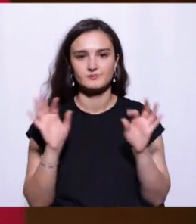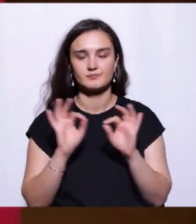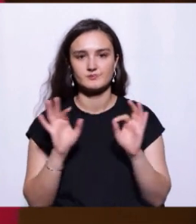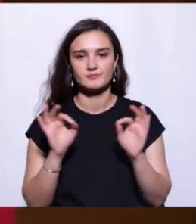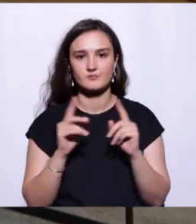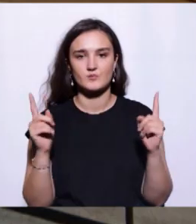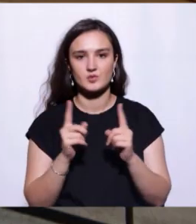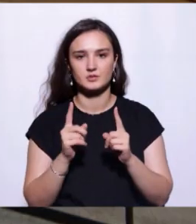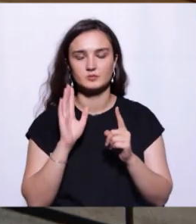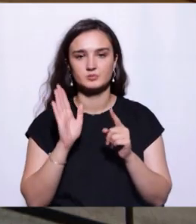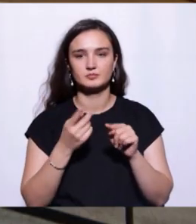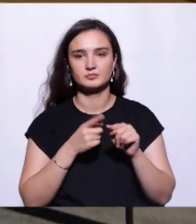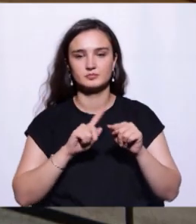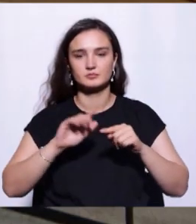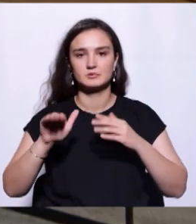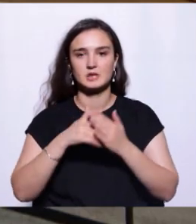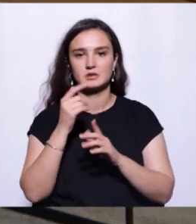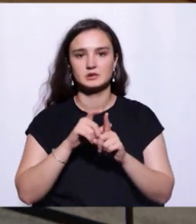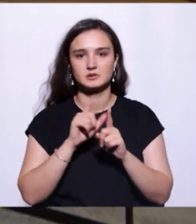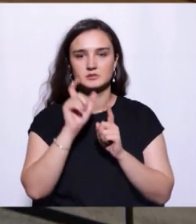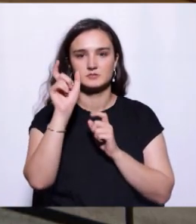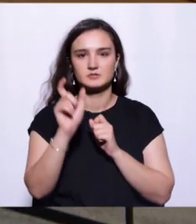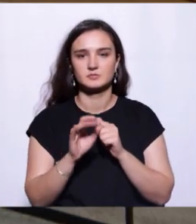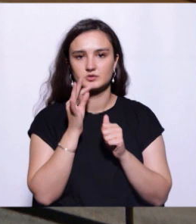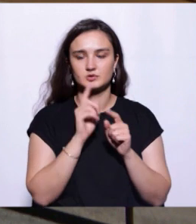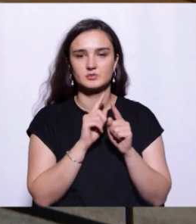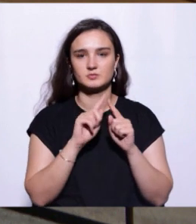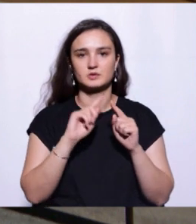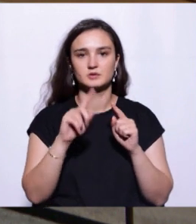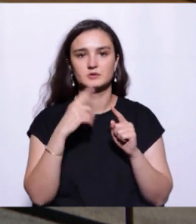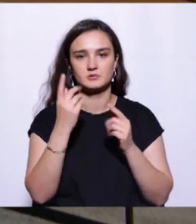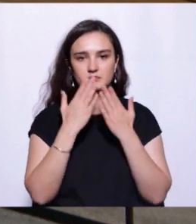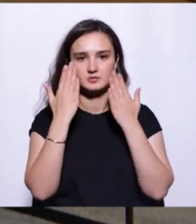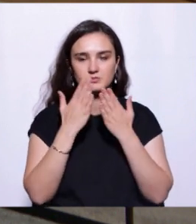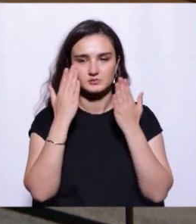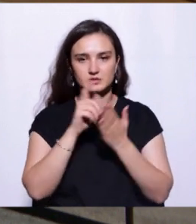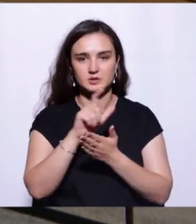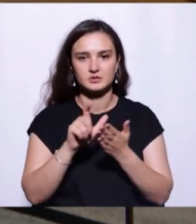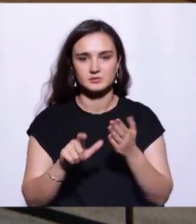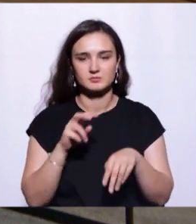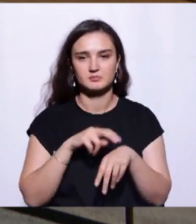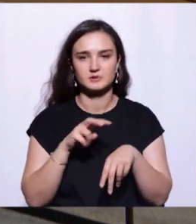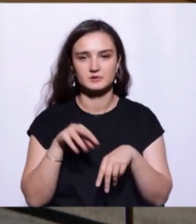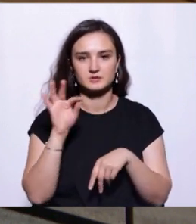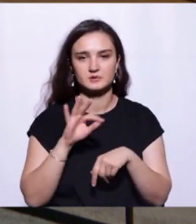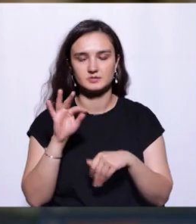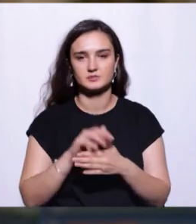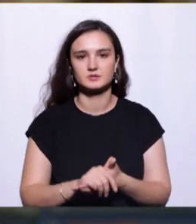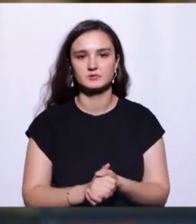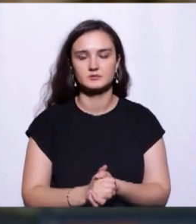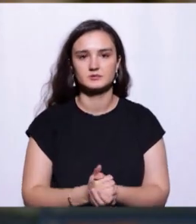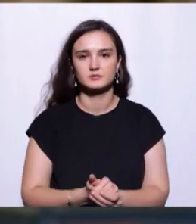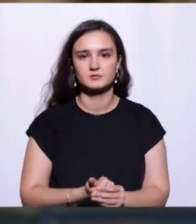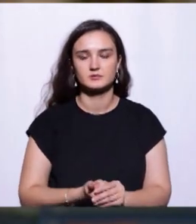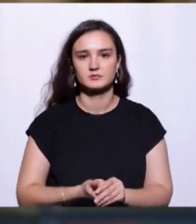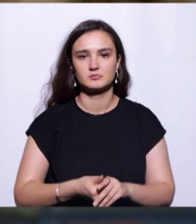introduction, which will be followed by new vocabulary, and after that we will read a text about medicine. After that, we